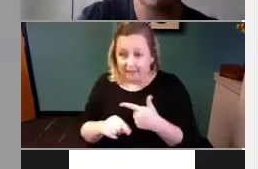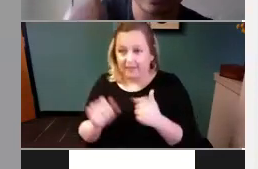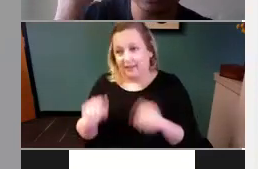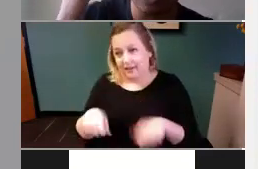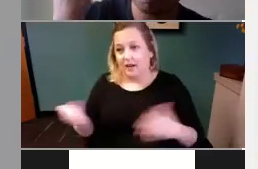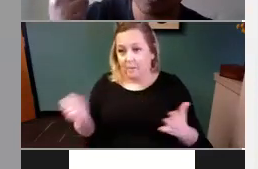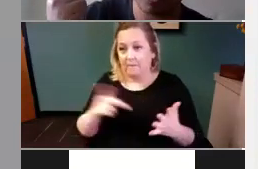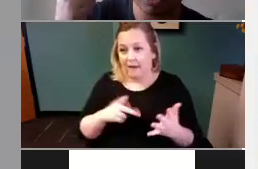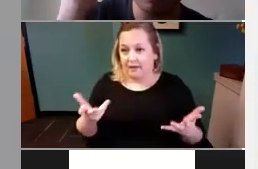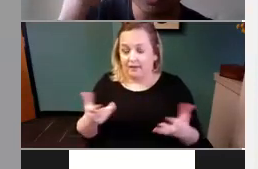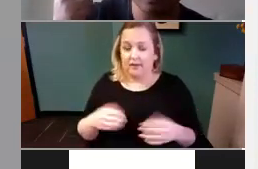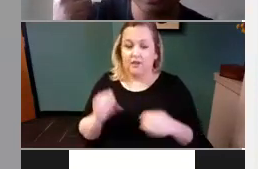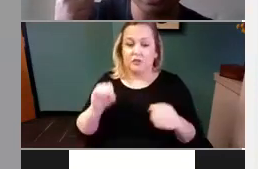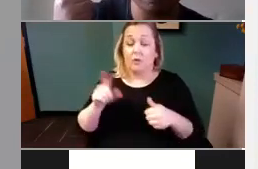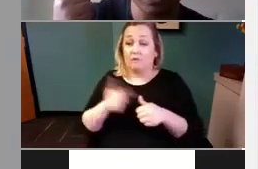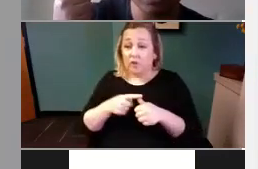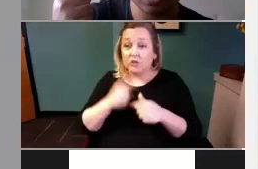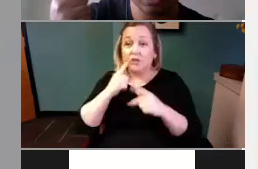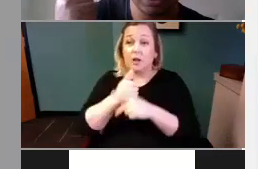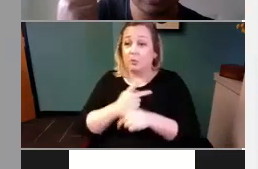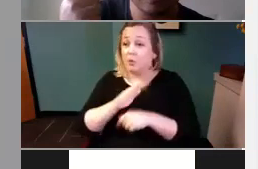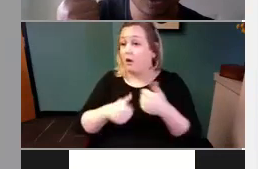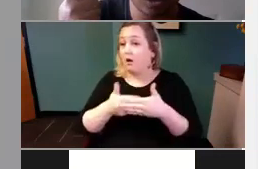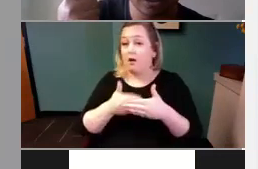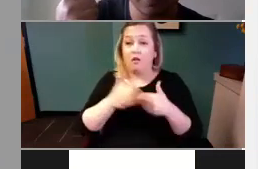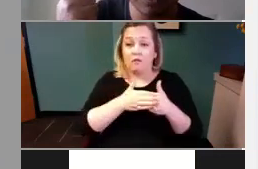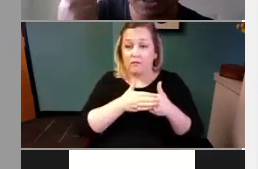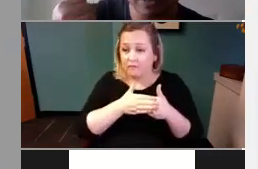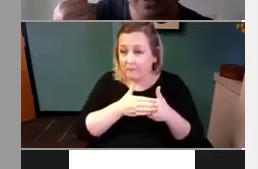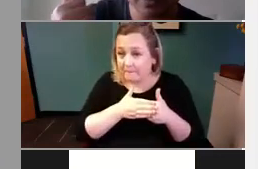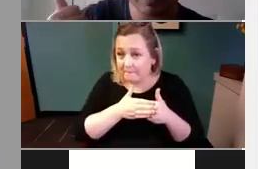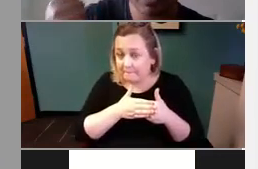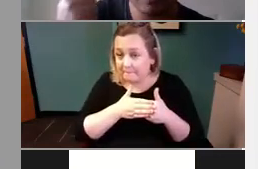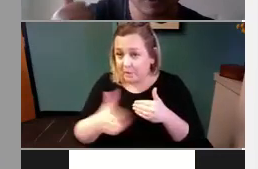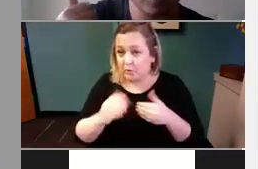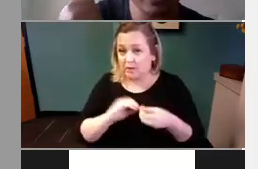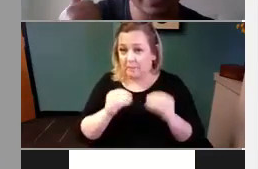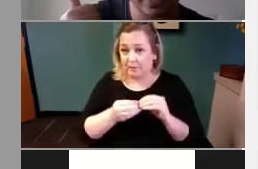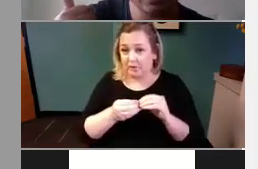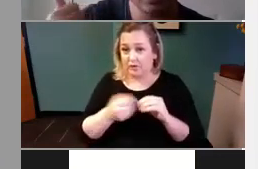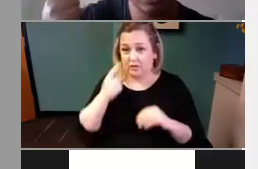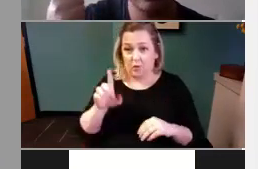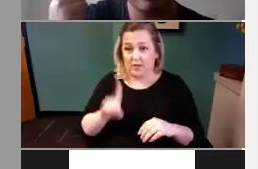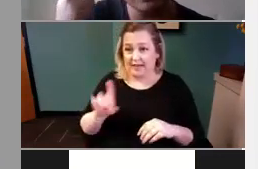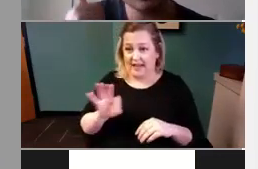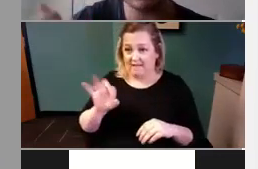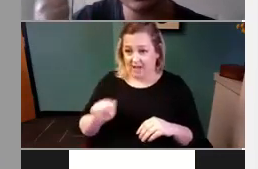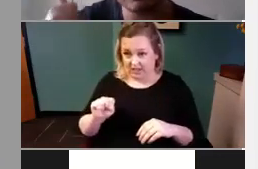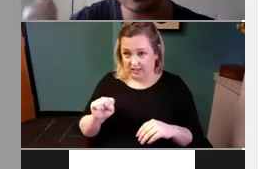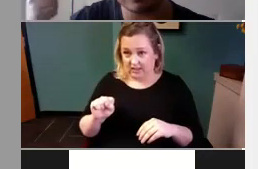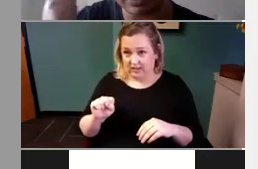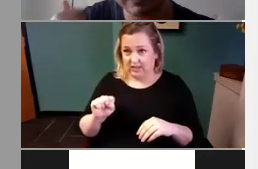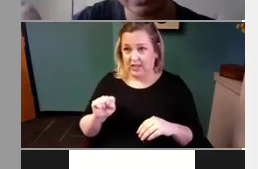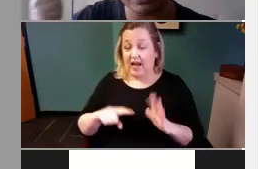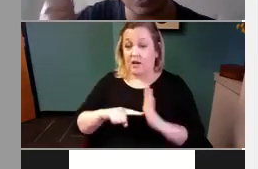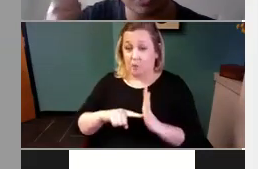So we first compute all the post visit numbers for DFS. Following that, once we are